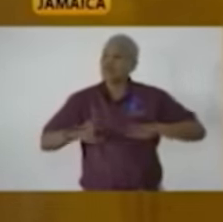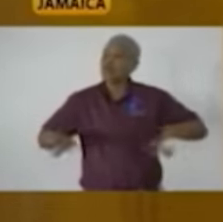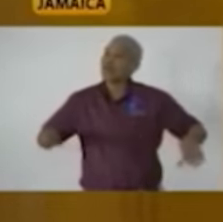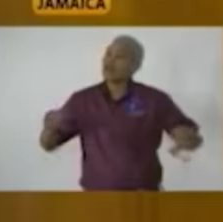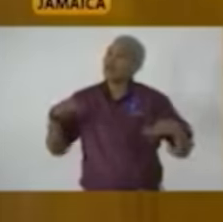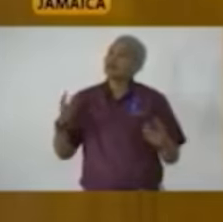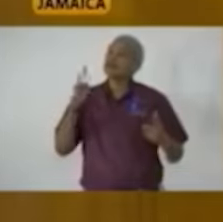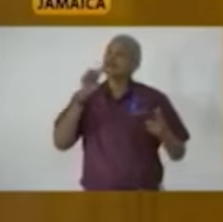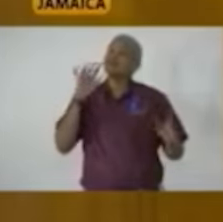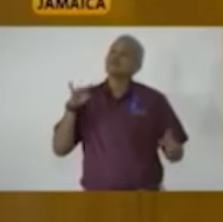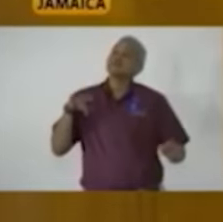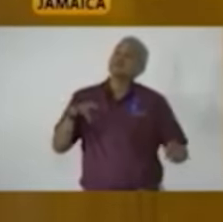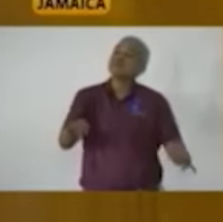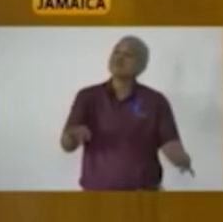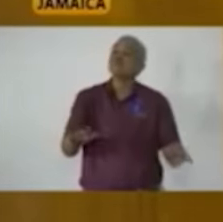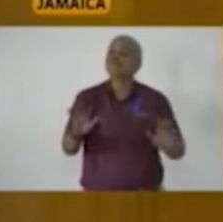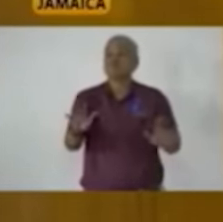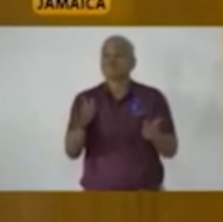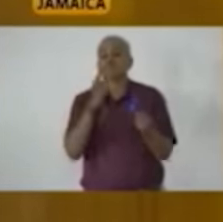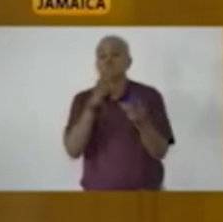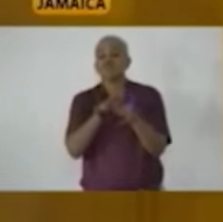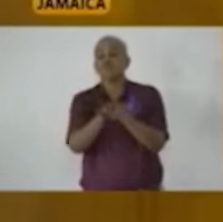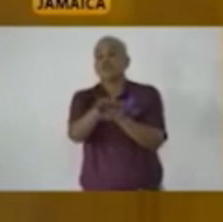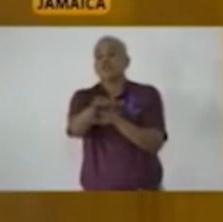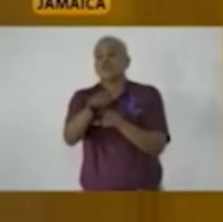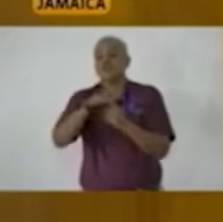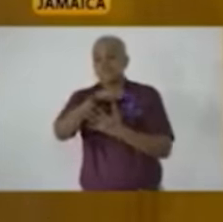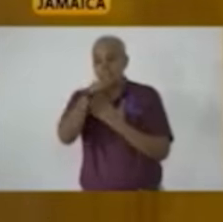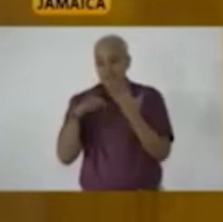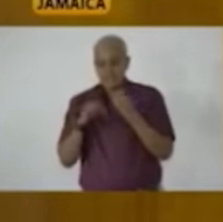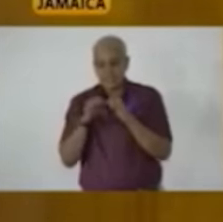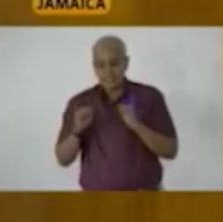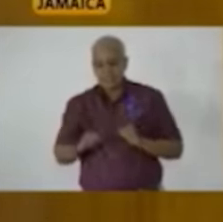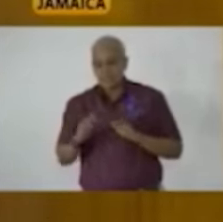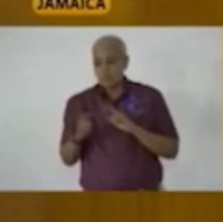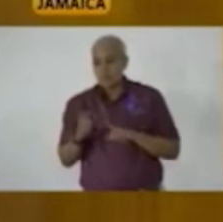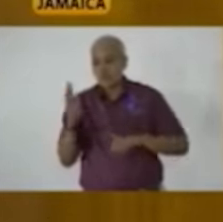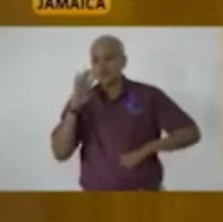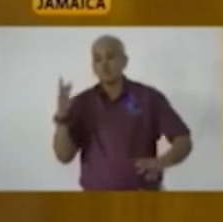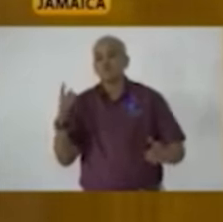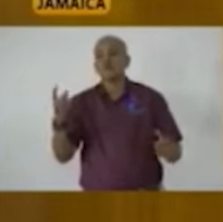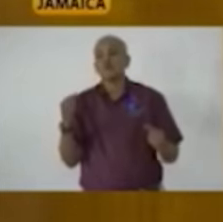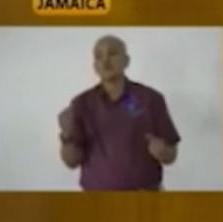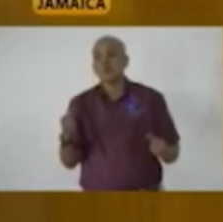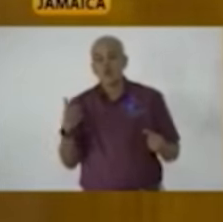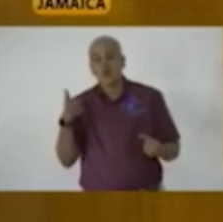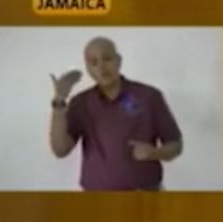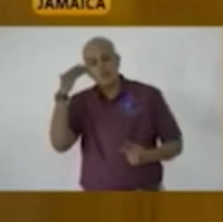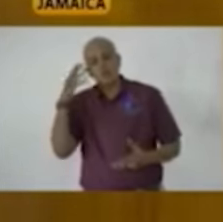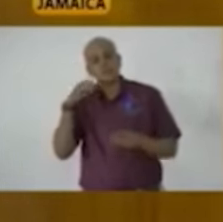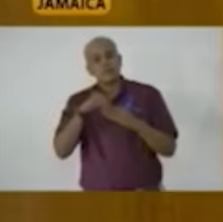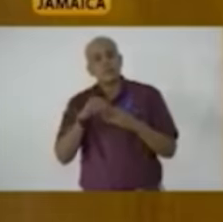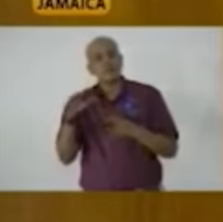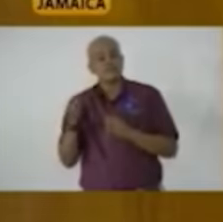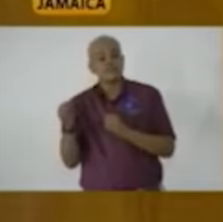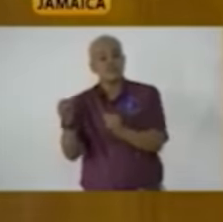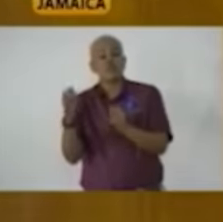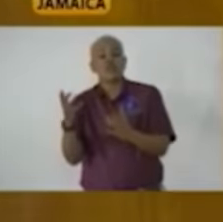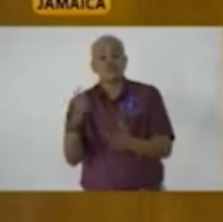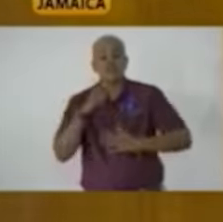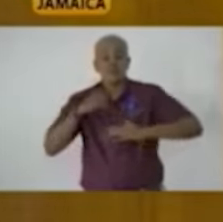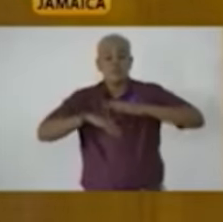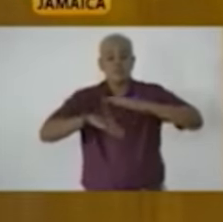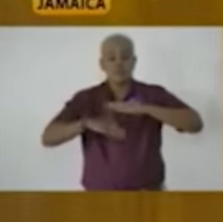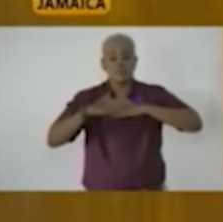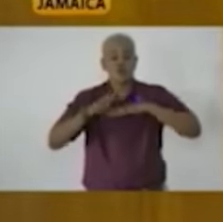give a seamless integration of the system. When is it that they're going to do, and what is part of their strategy based